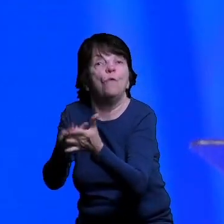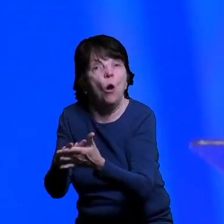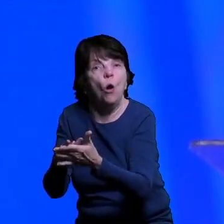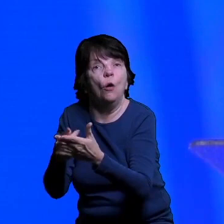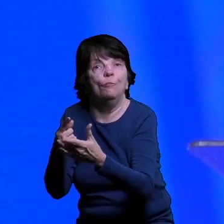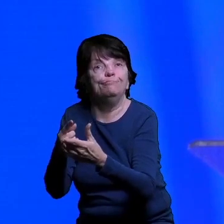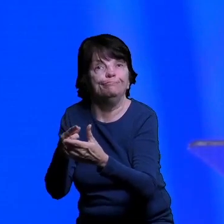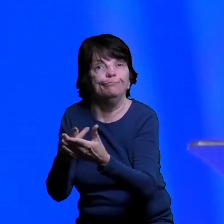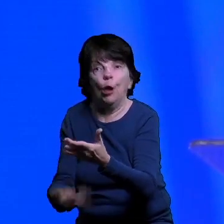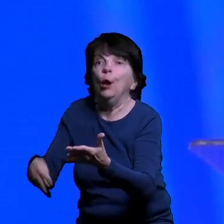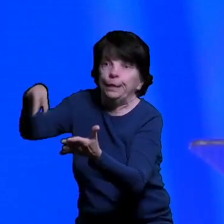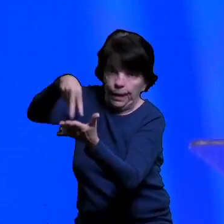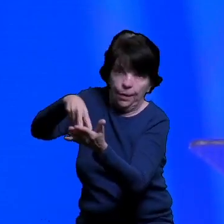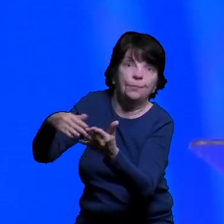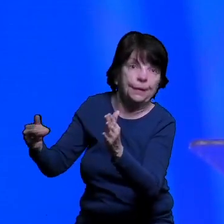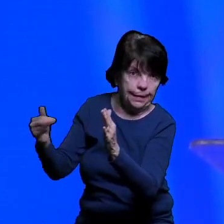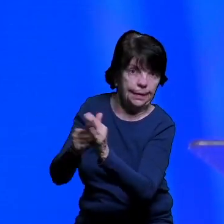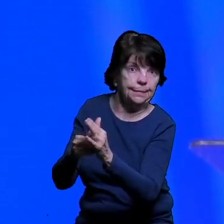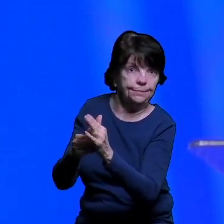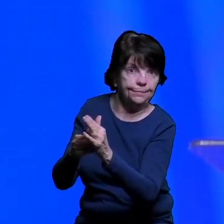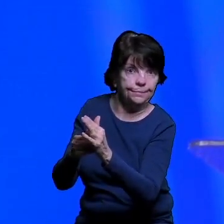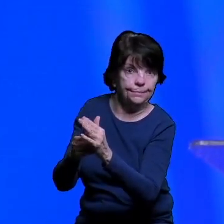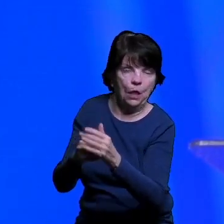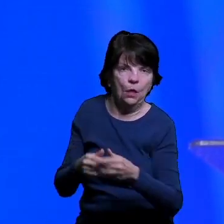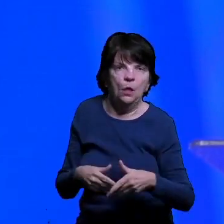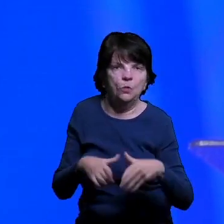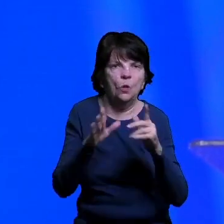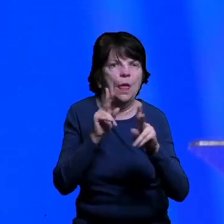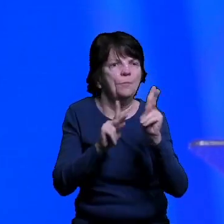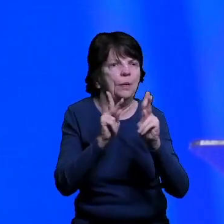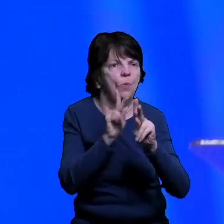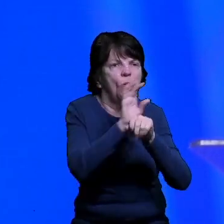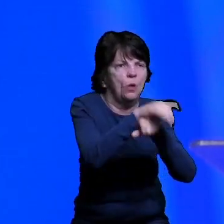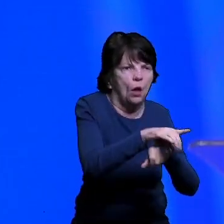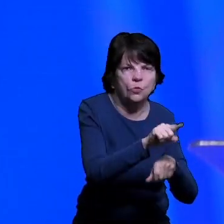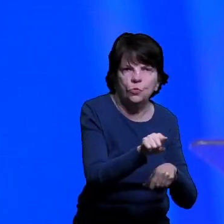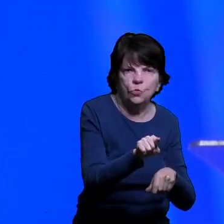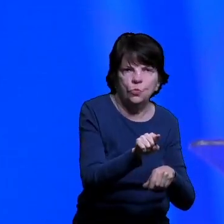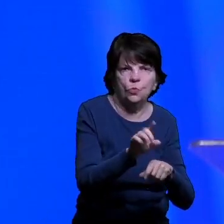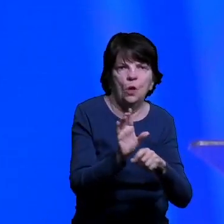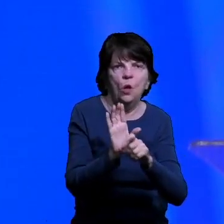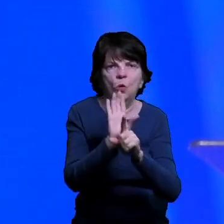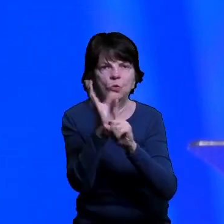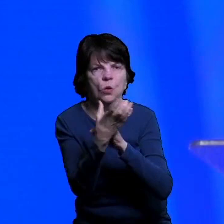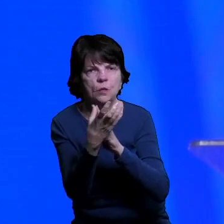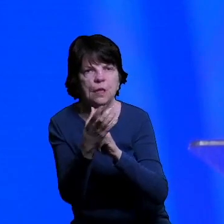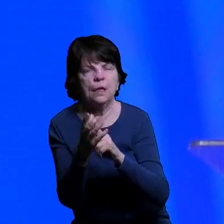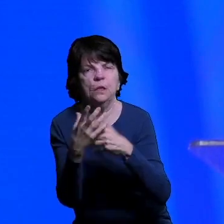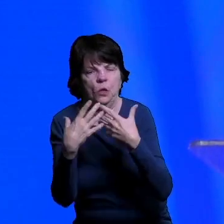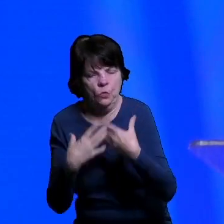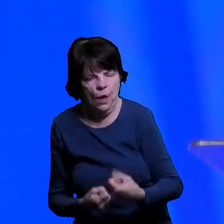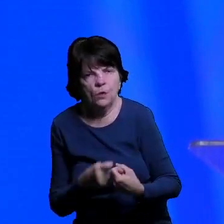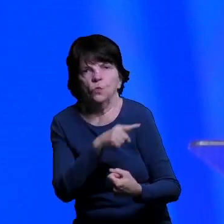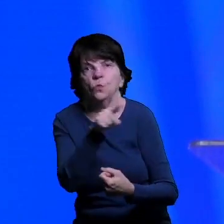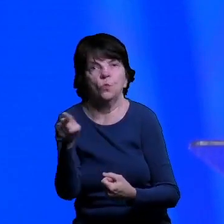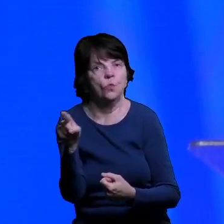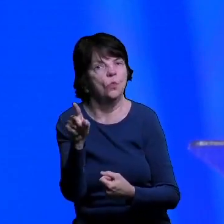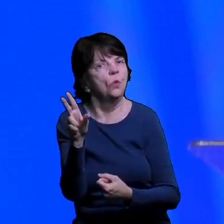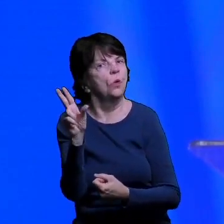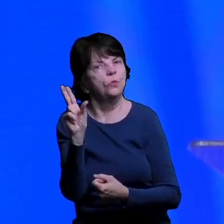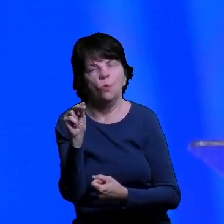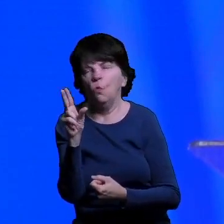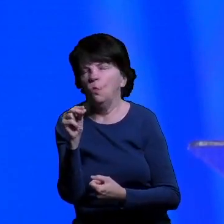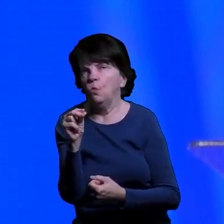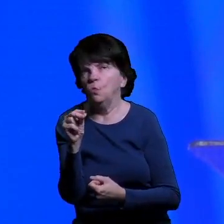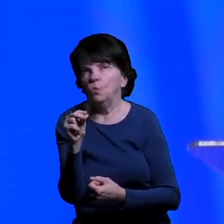Don't let someone else get the better of you. Let the circumstance you're dealing with pull you down, but